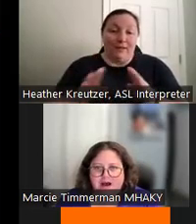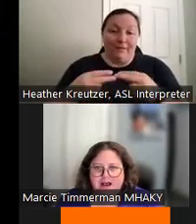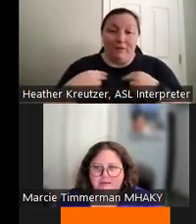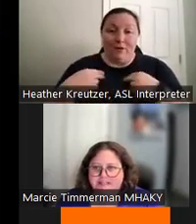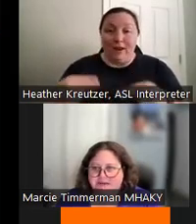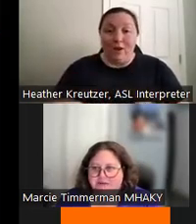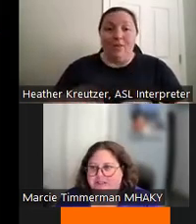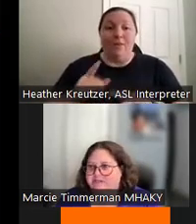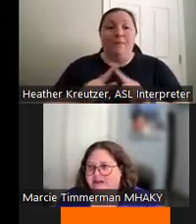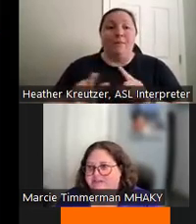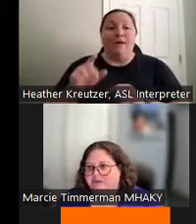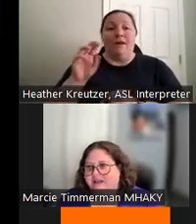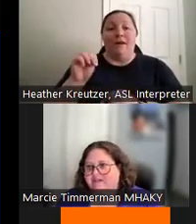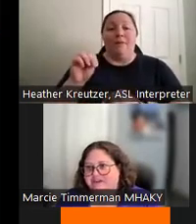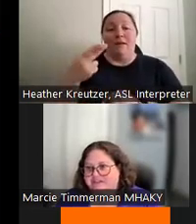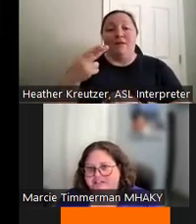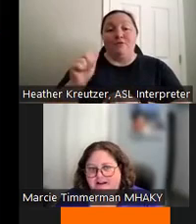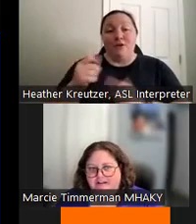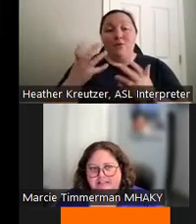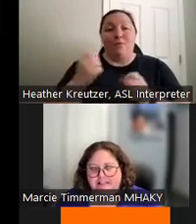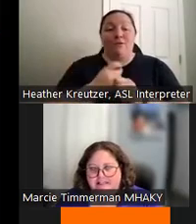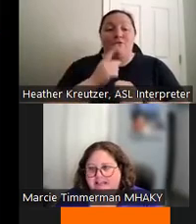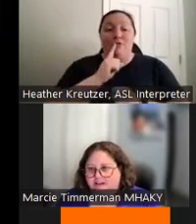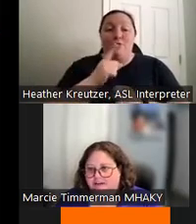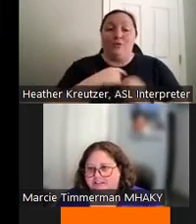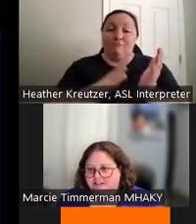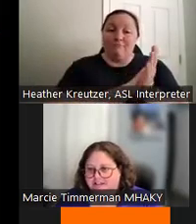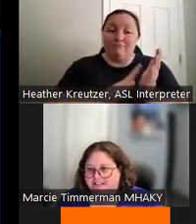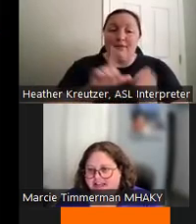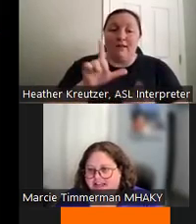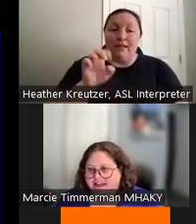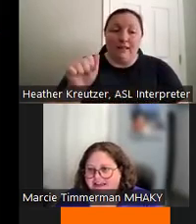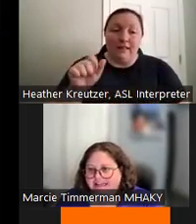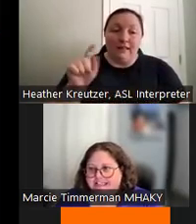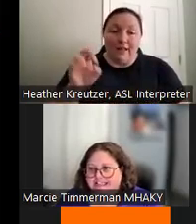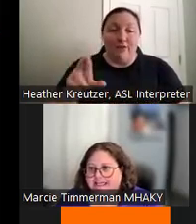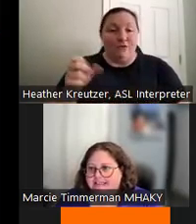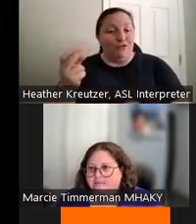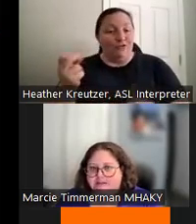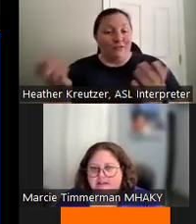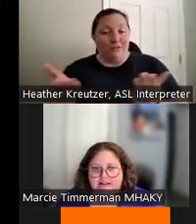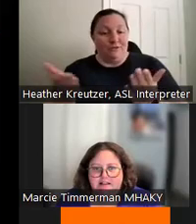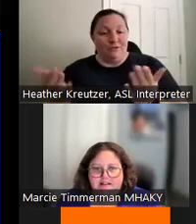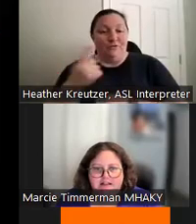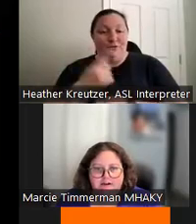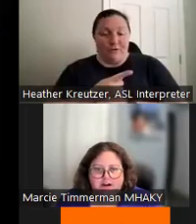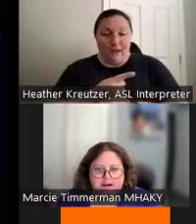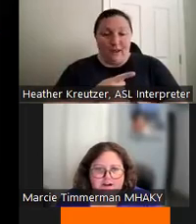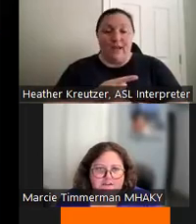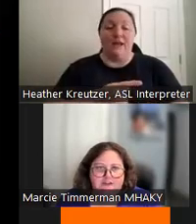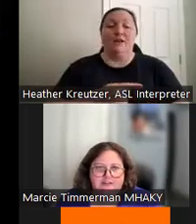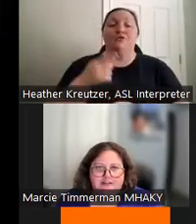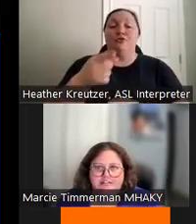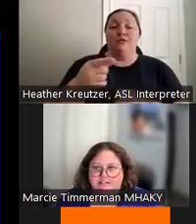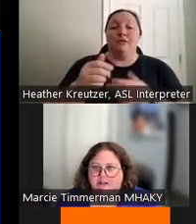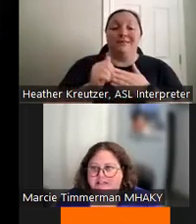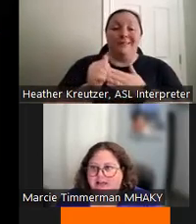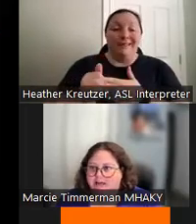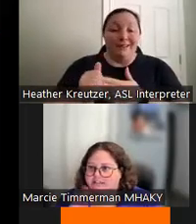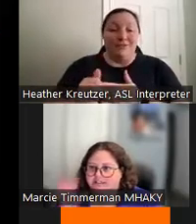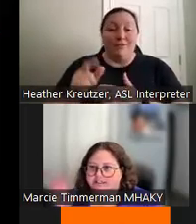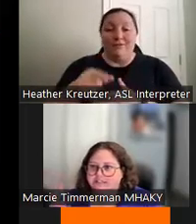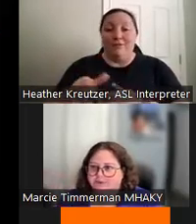but MHA wanted to make sure we gave a shout out to Lee Taylor. She's on today. She has been the leader of